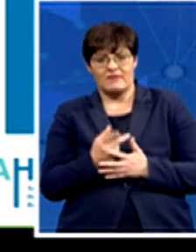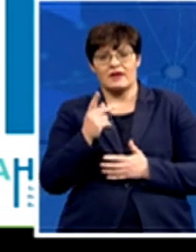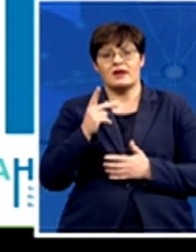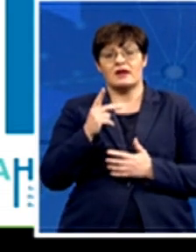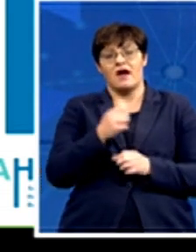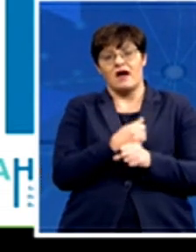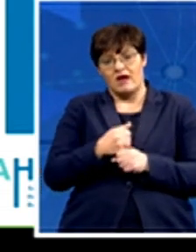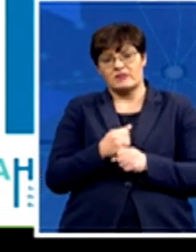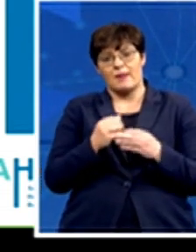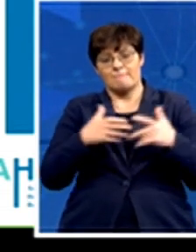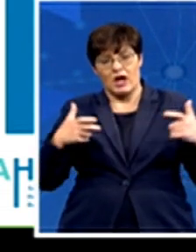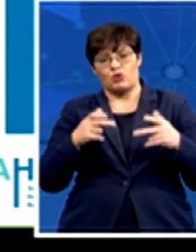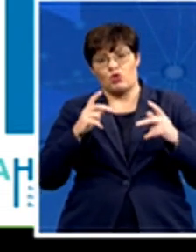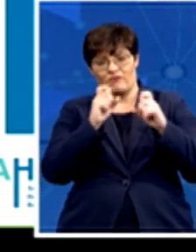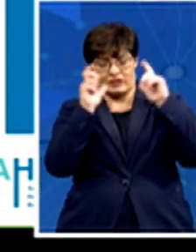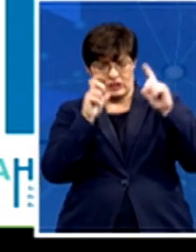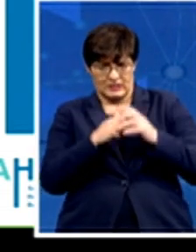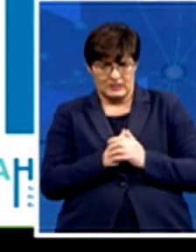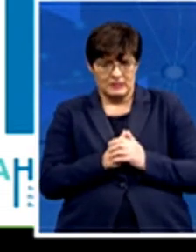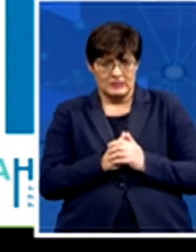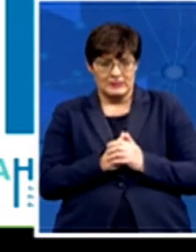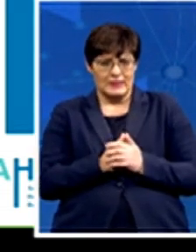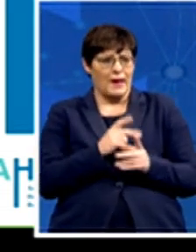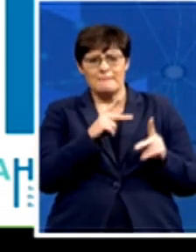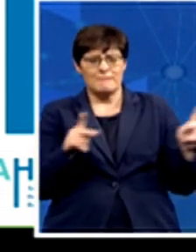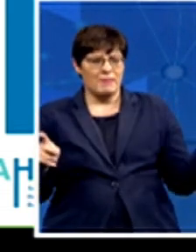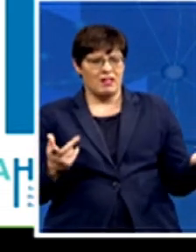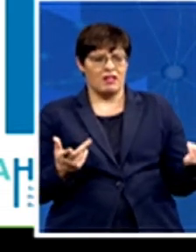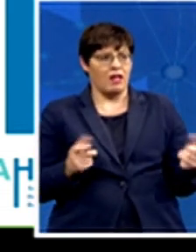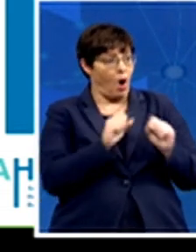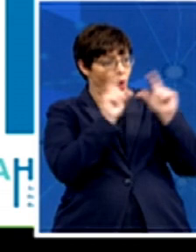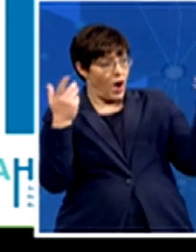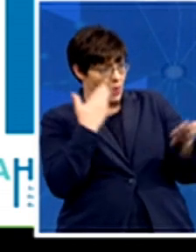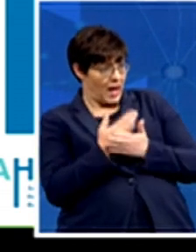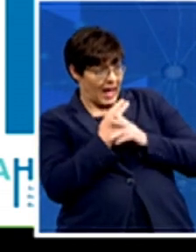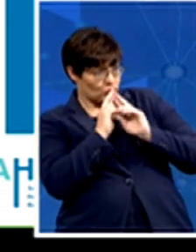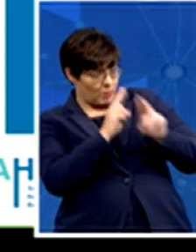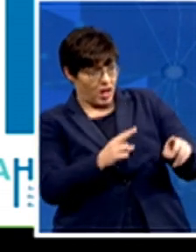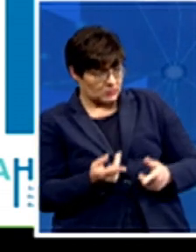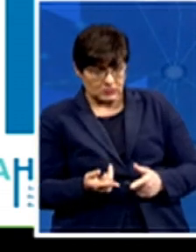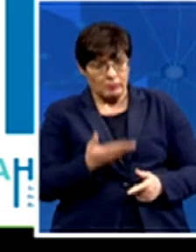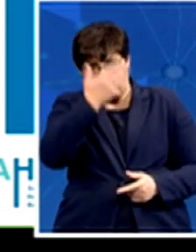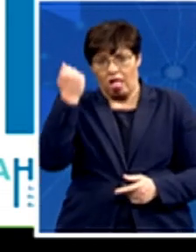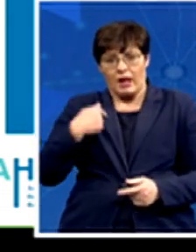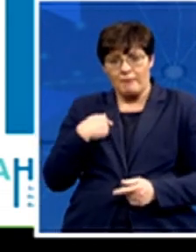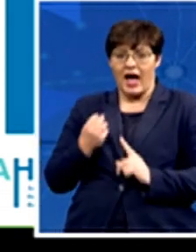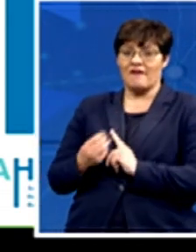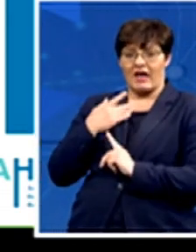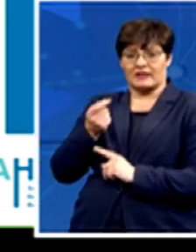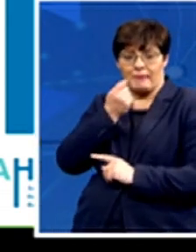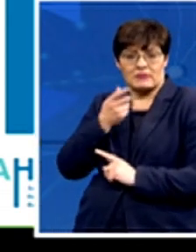that not so many people actually are aware of the medicines that they use and the effects thereof. So this is an opportunity to actually